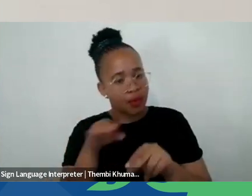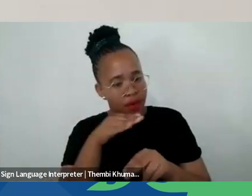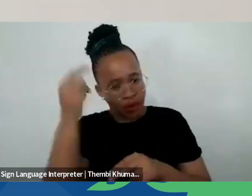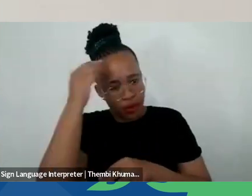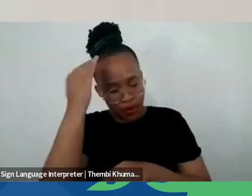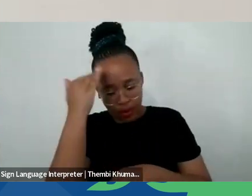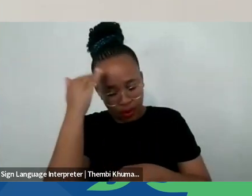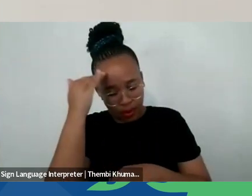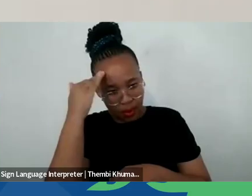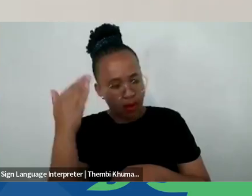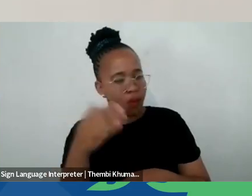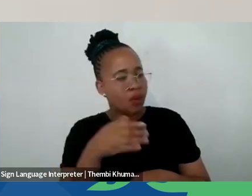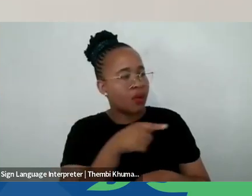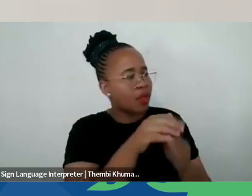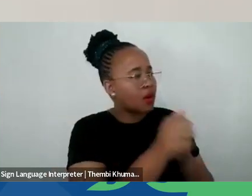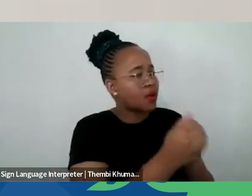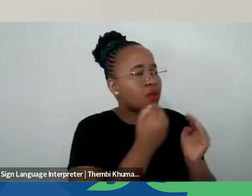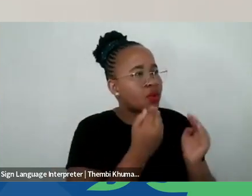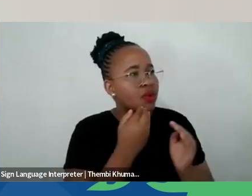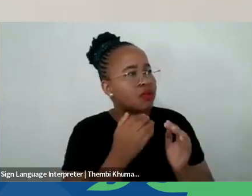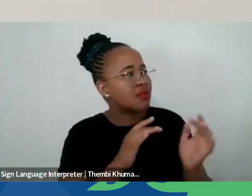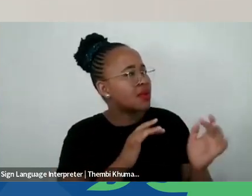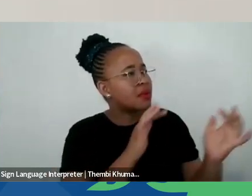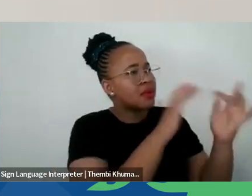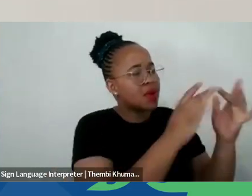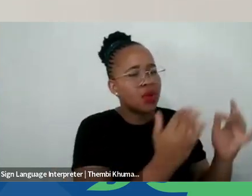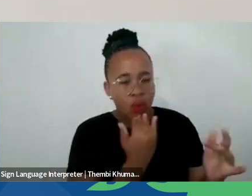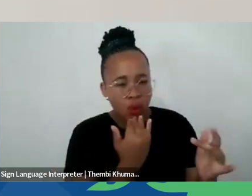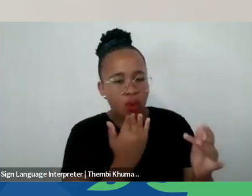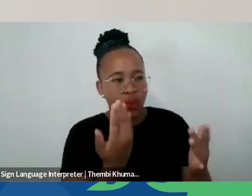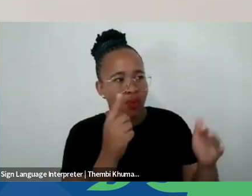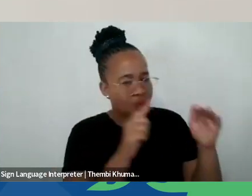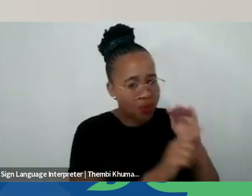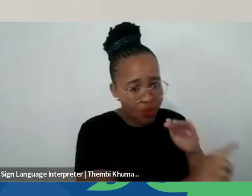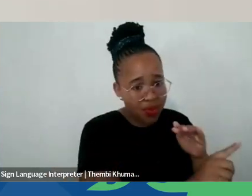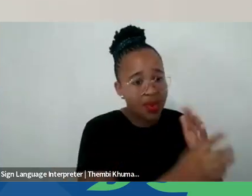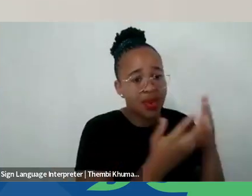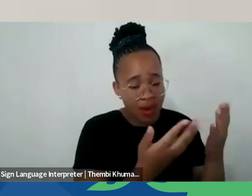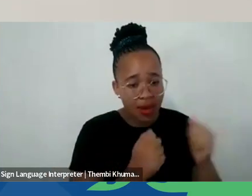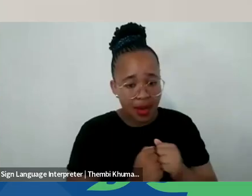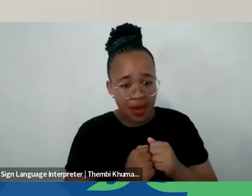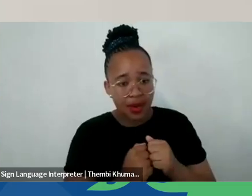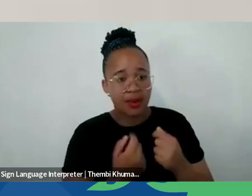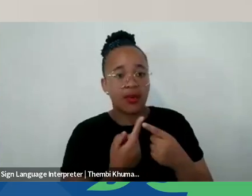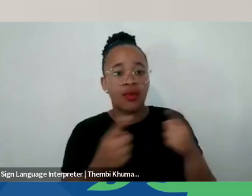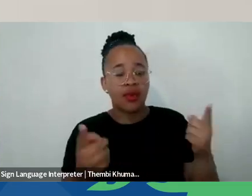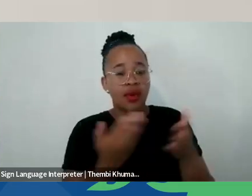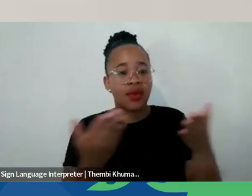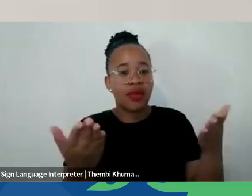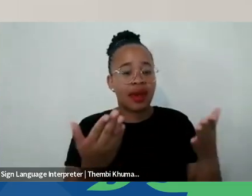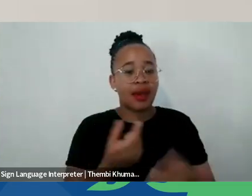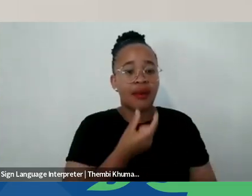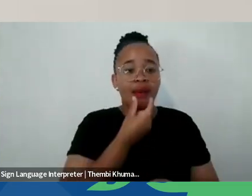You would need to know who to contact, etc. I think that for gay men,